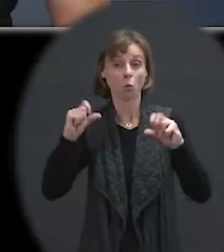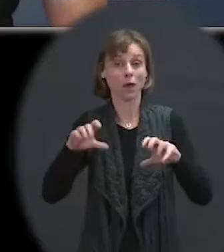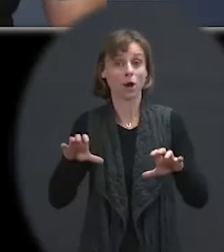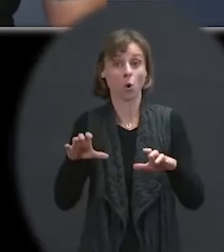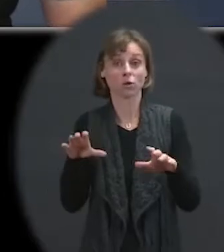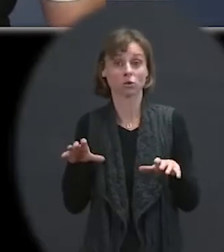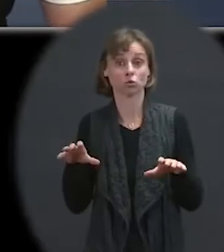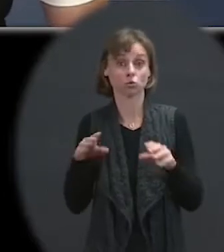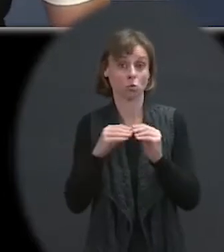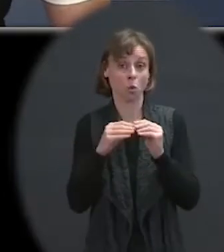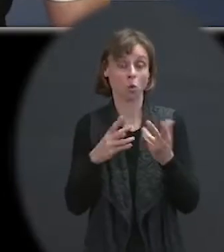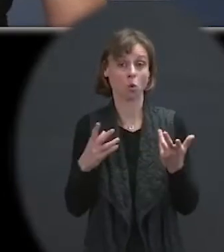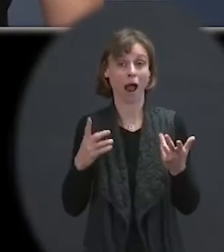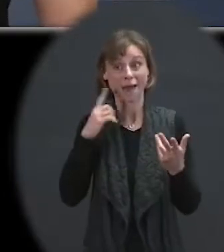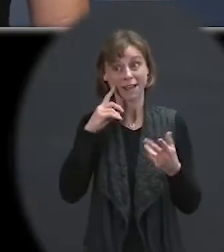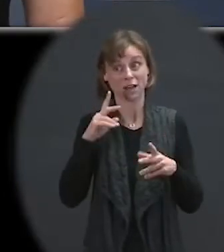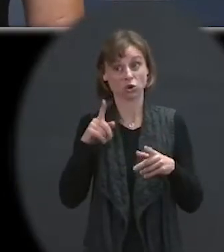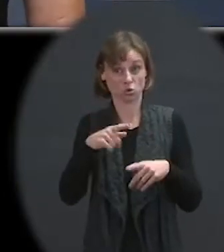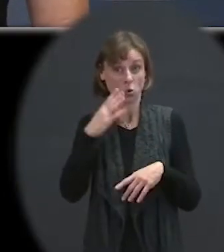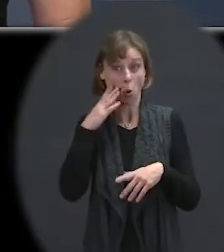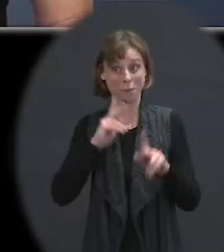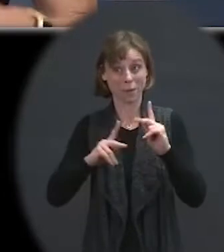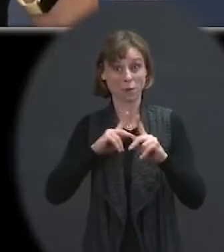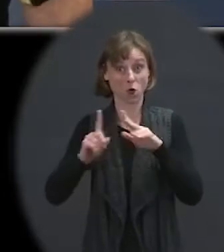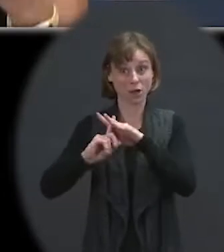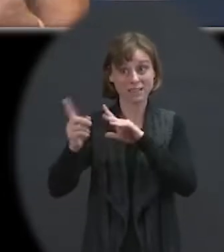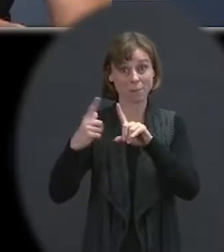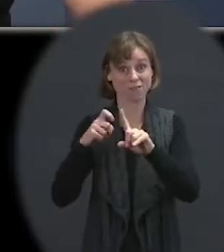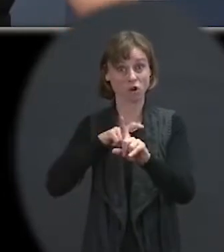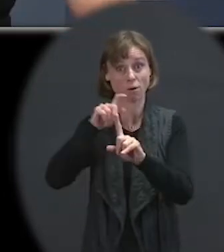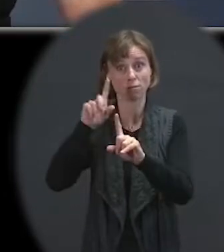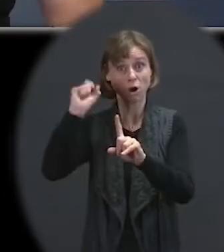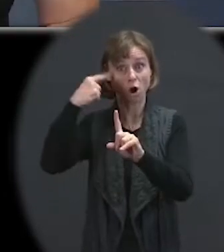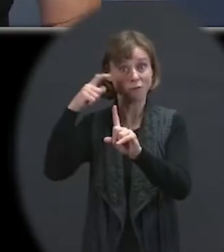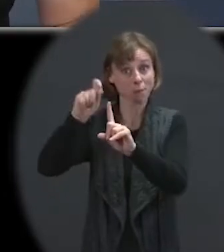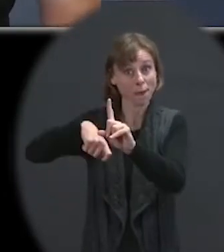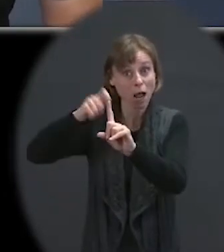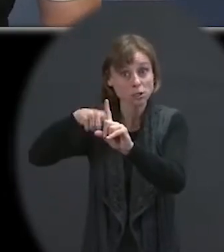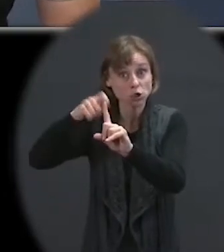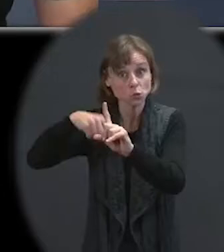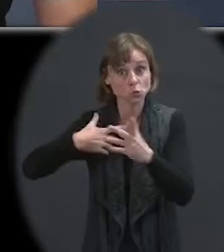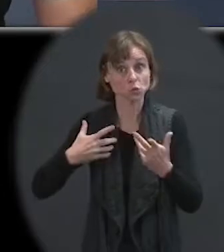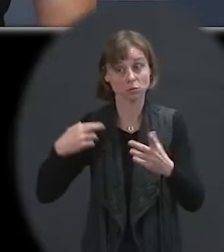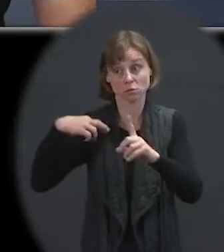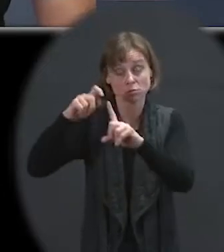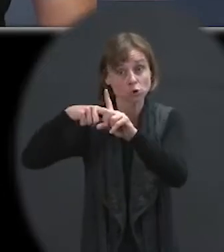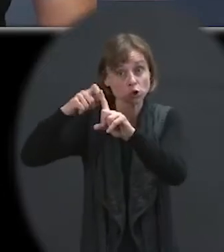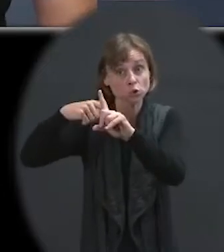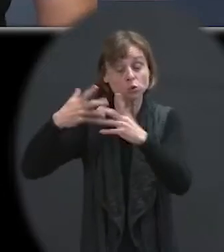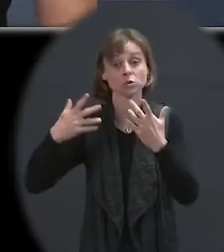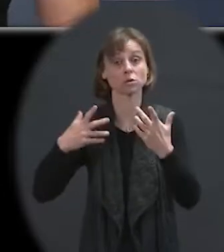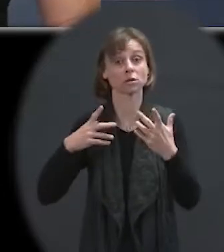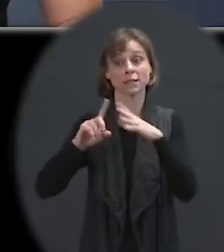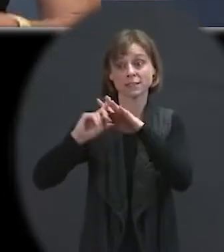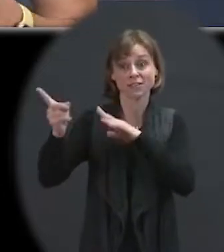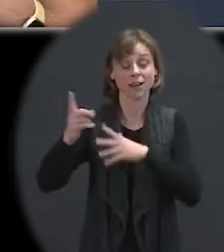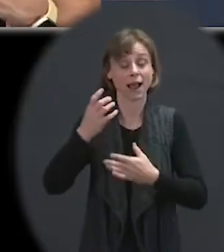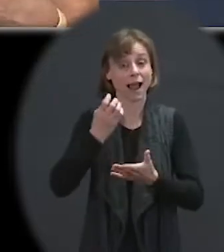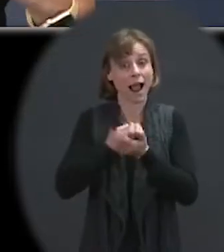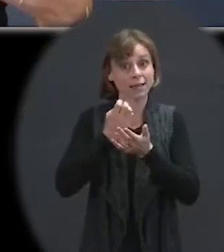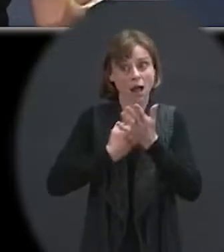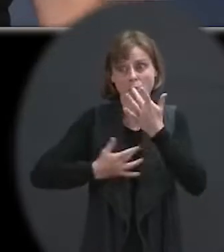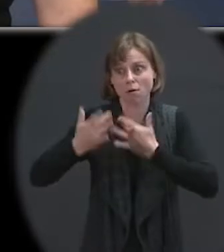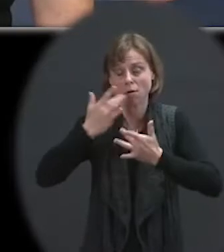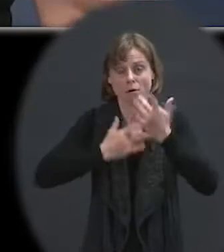people are fleeing prosecution. They're fleeing very difficult economic circumstances and hardship. And there hasn't